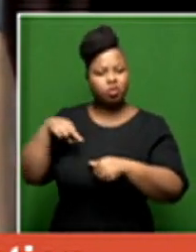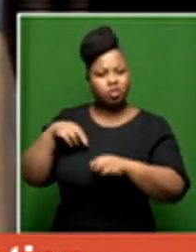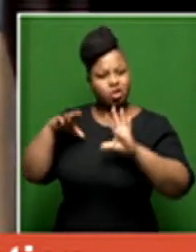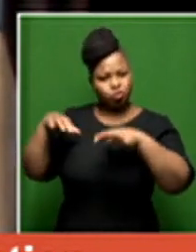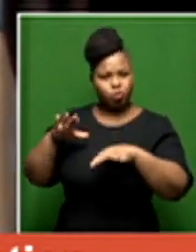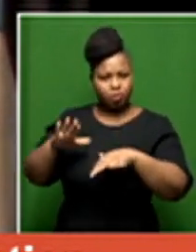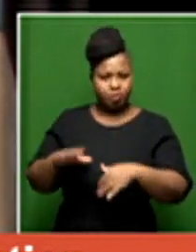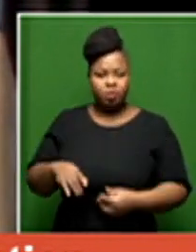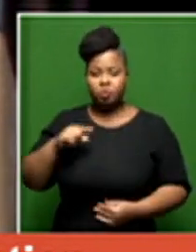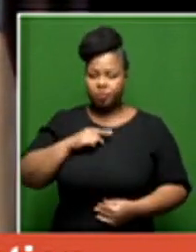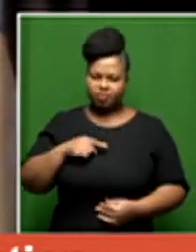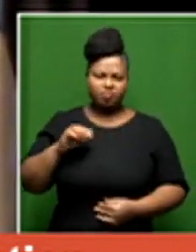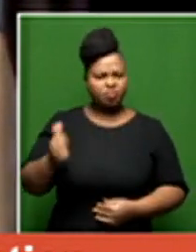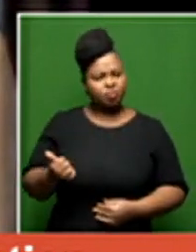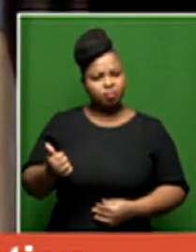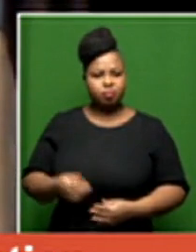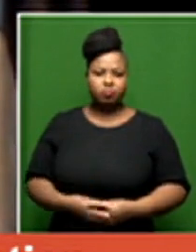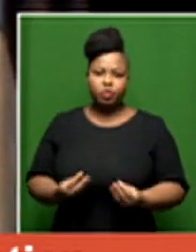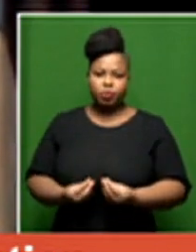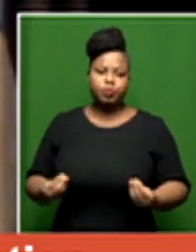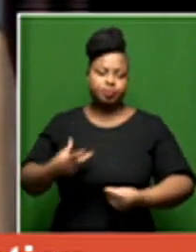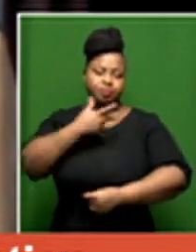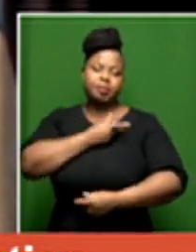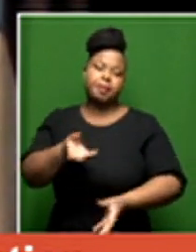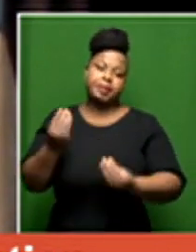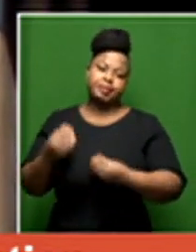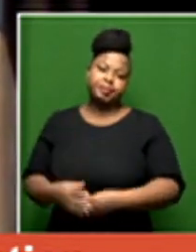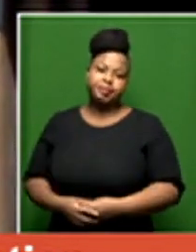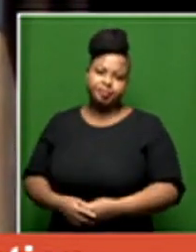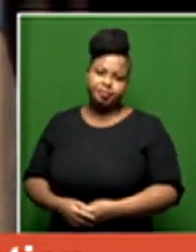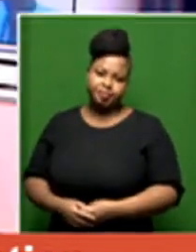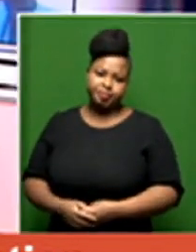religious groups, and then the children were vaccinated.